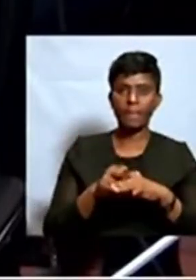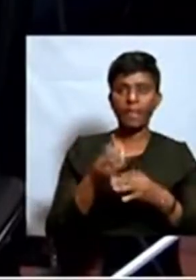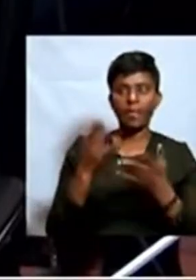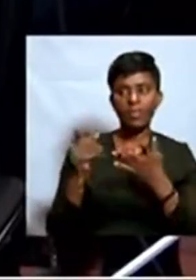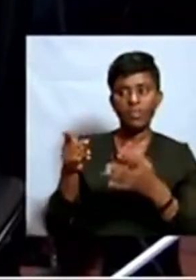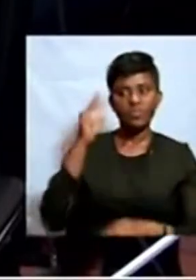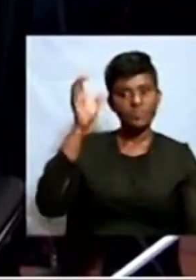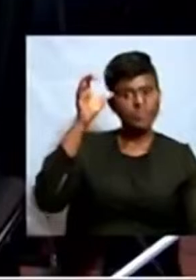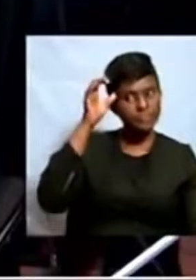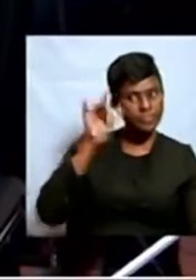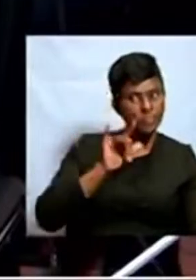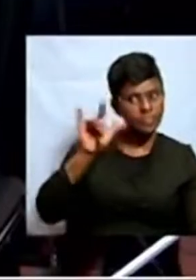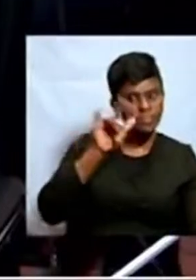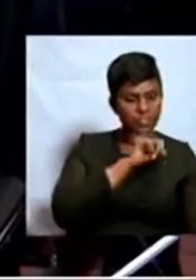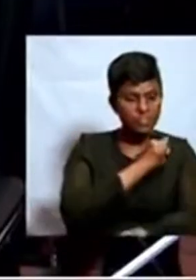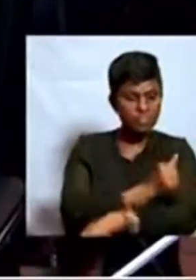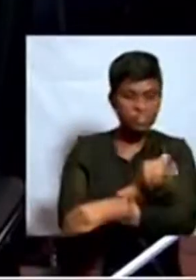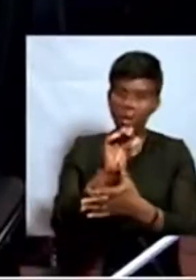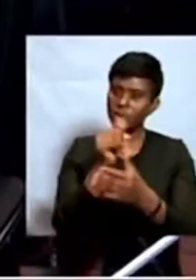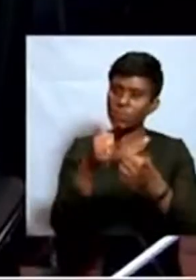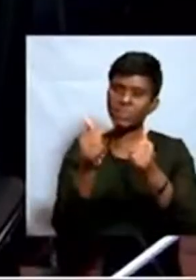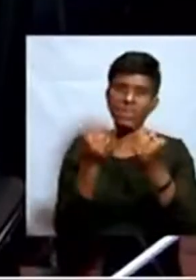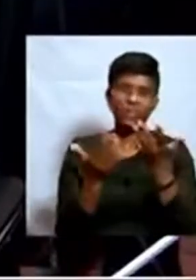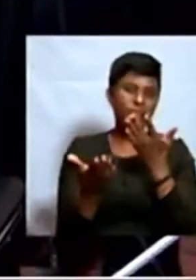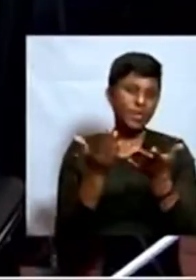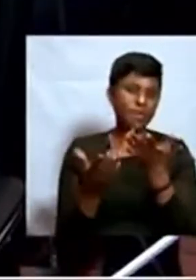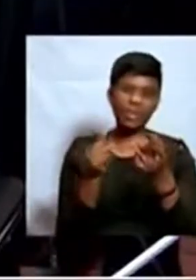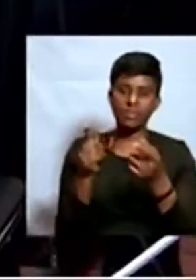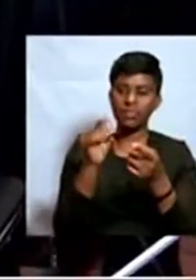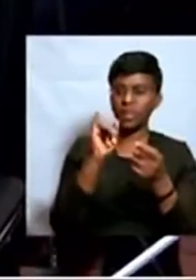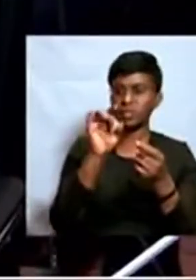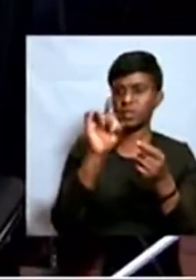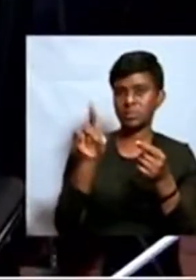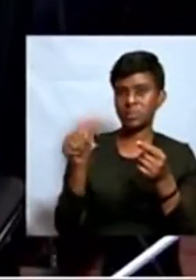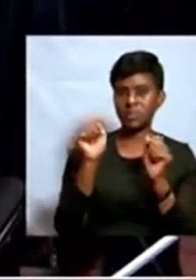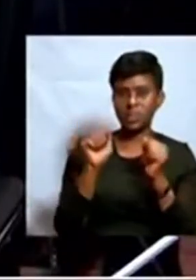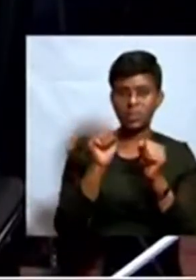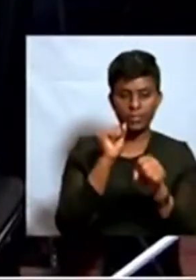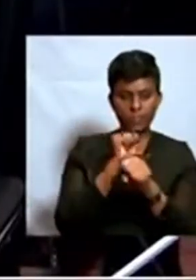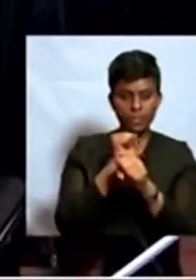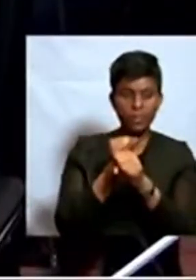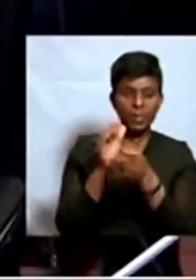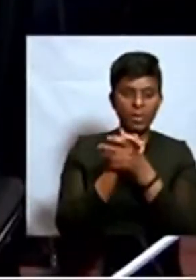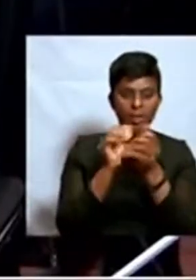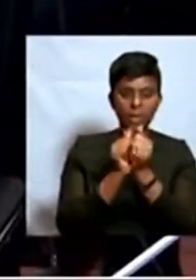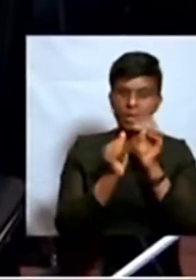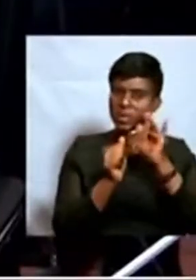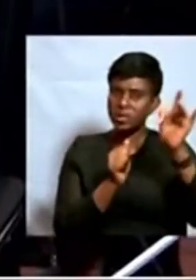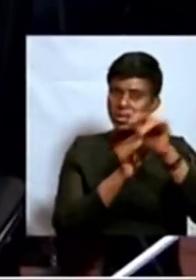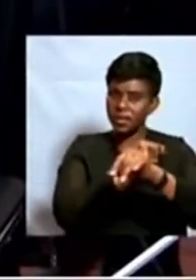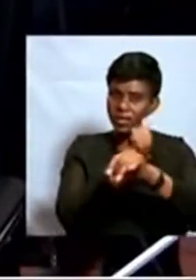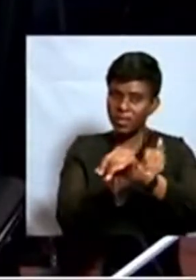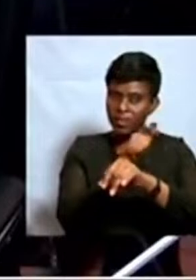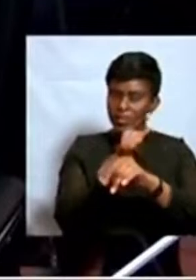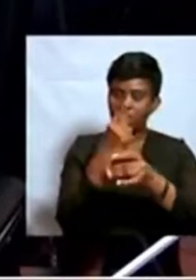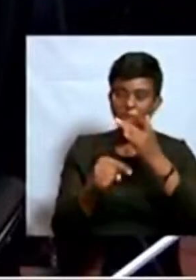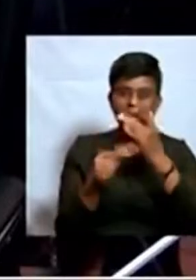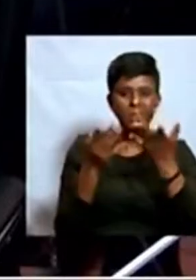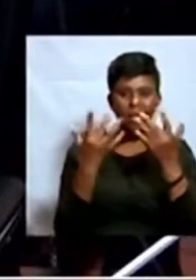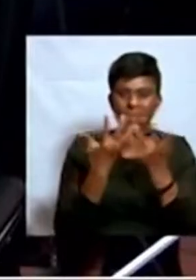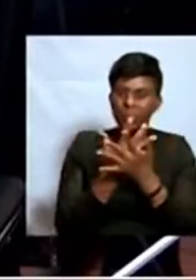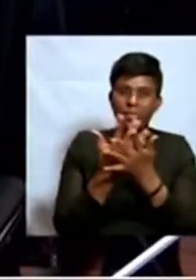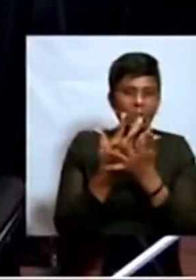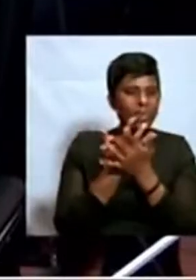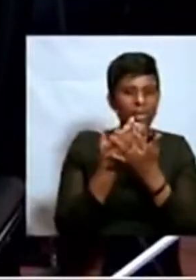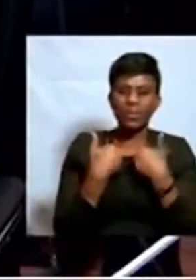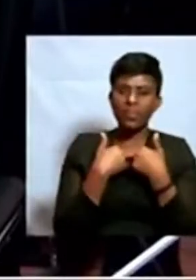the Civil Aviation Authority, or yourself as IDC in collaboration with the Civil Aviation Authority. What are the fears in